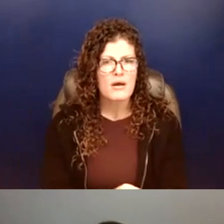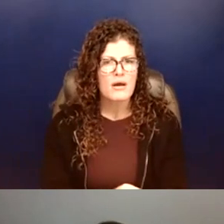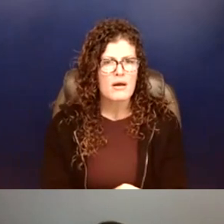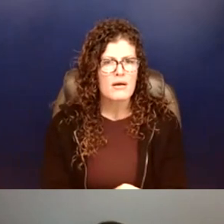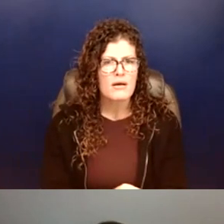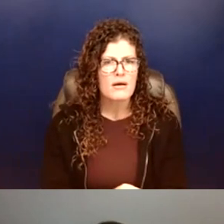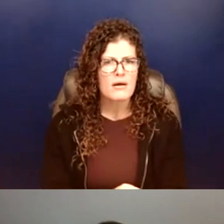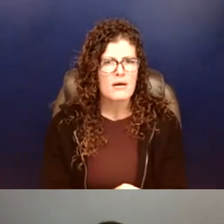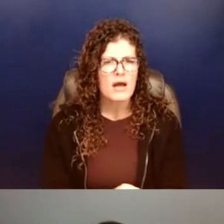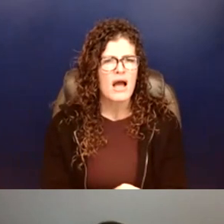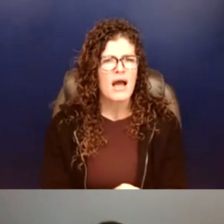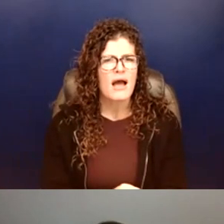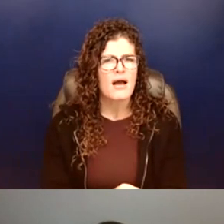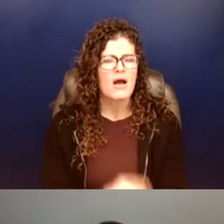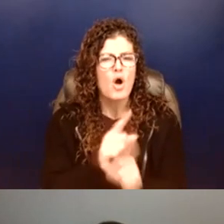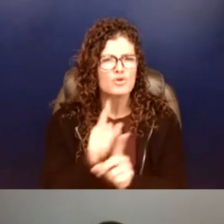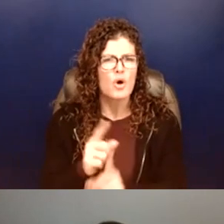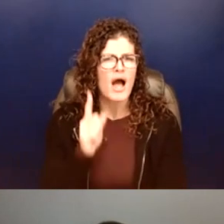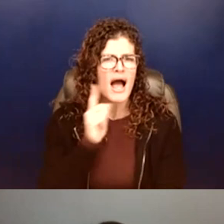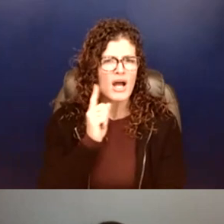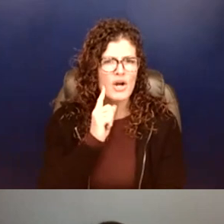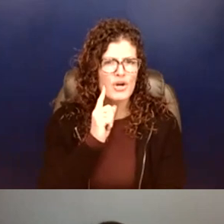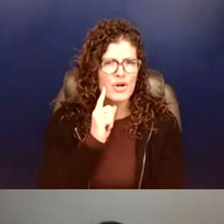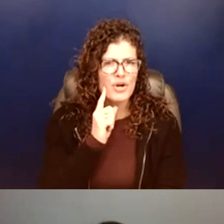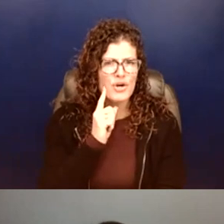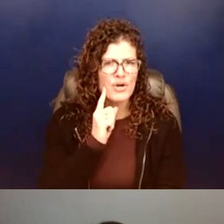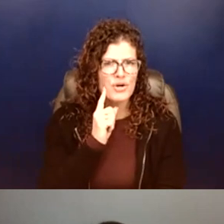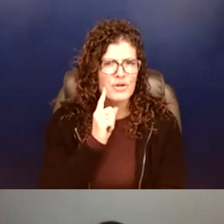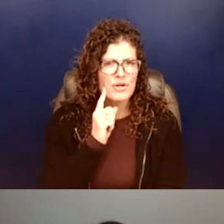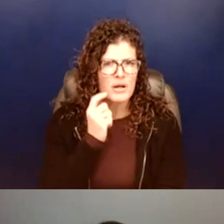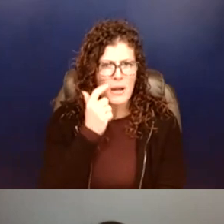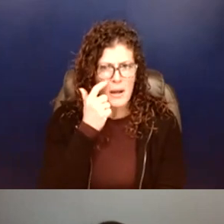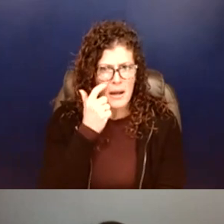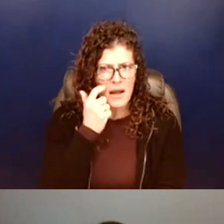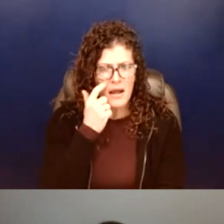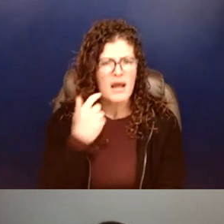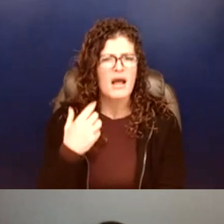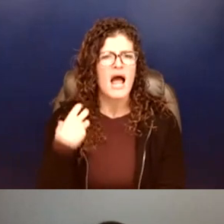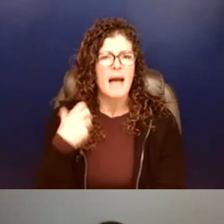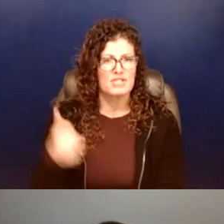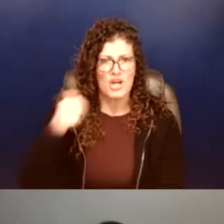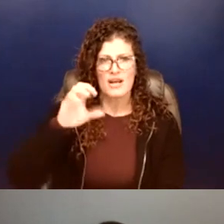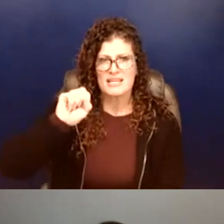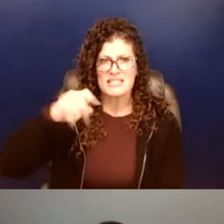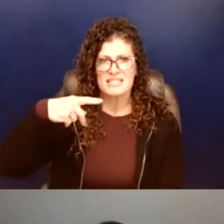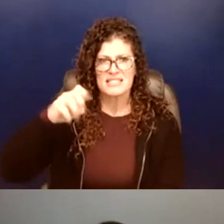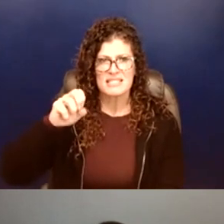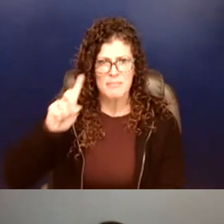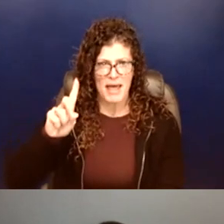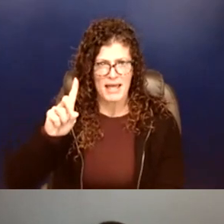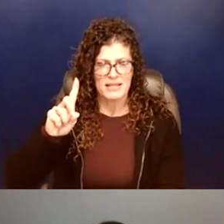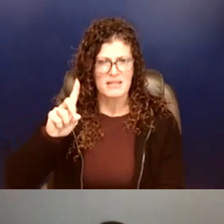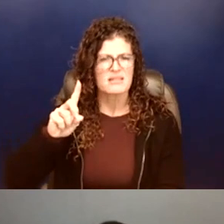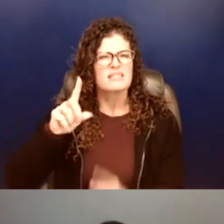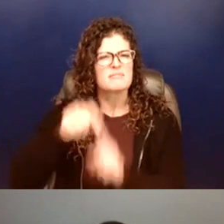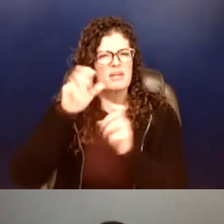with our three parent supported groups in BPS. One is mine that I'm the chair of SPEDPAC, Special Education Parent Advisory